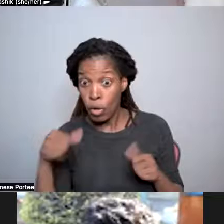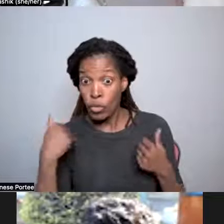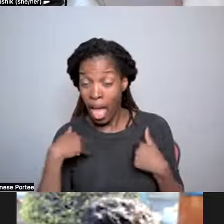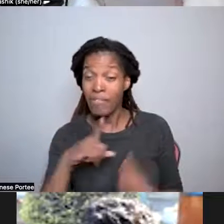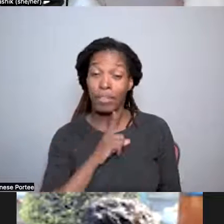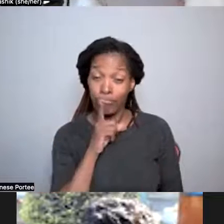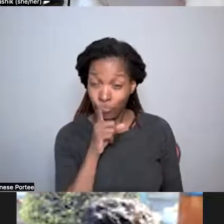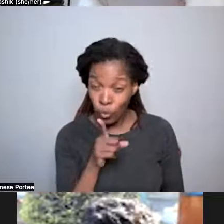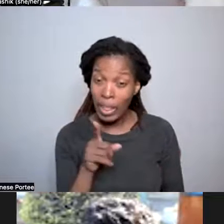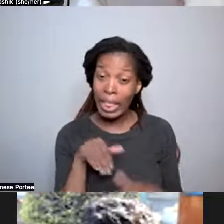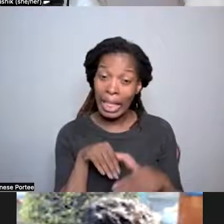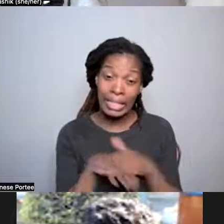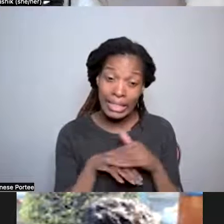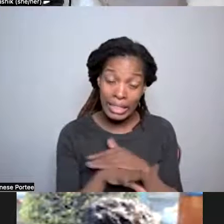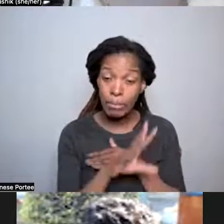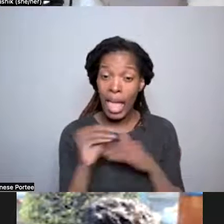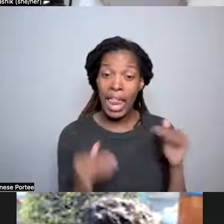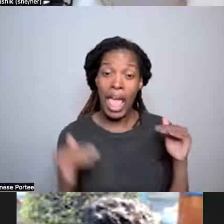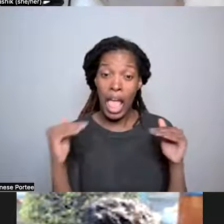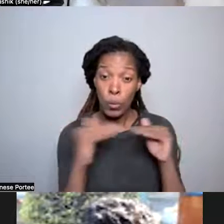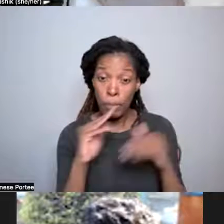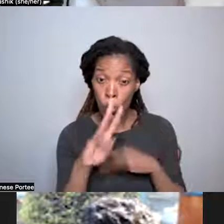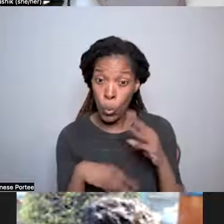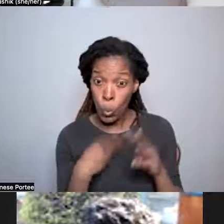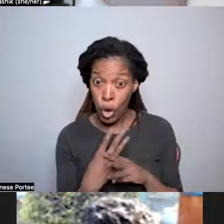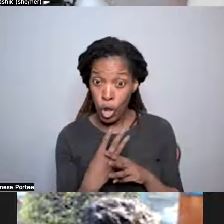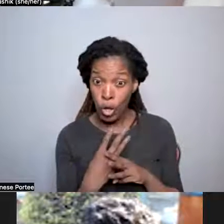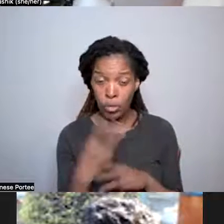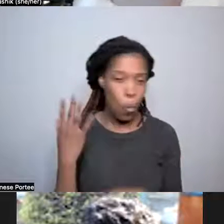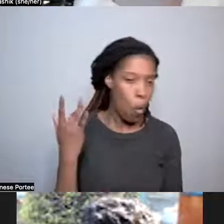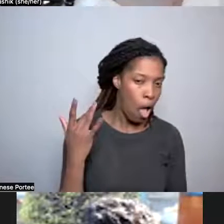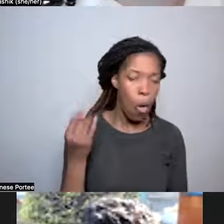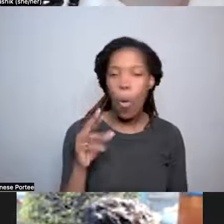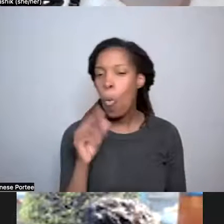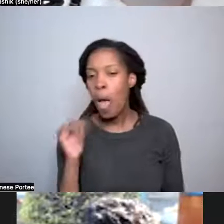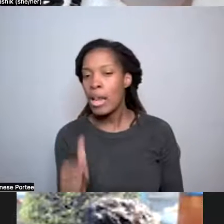truly accessible and equitable world? Why or why not?